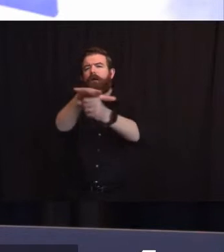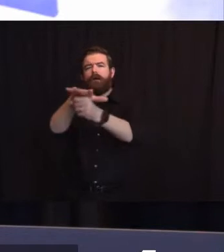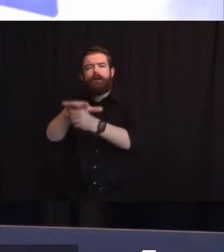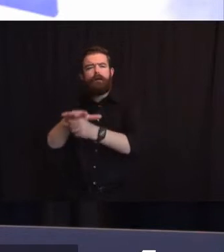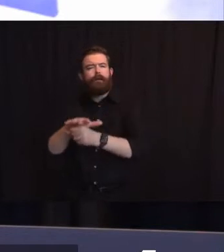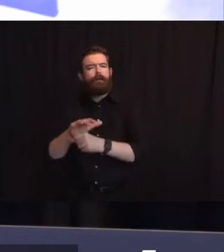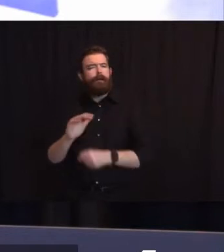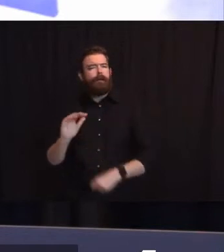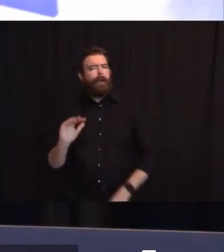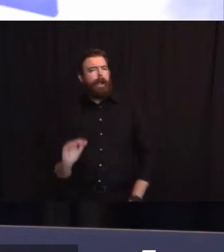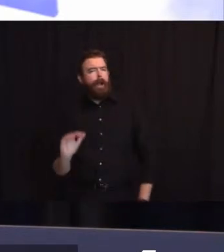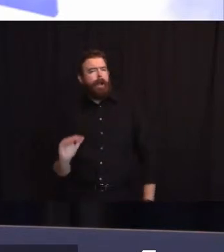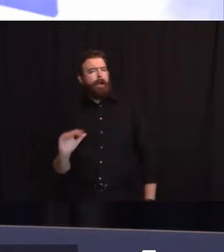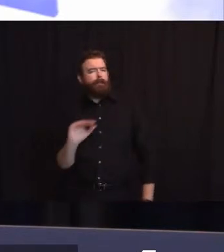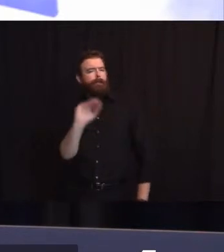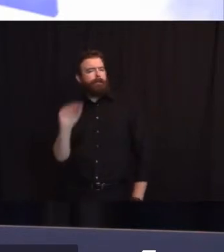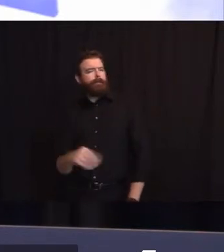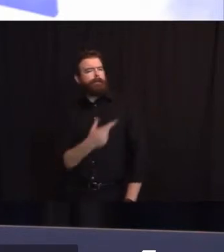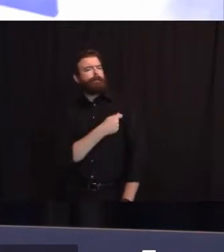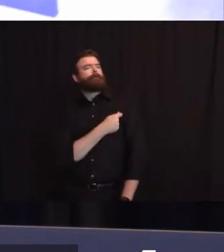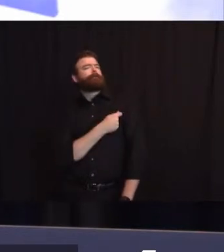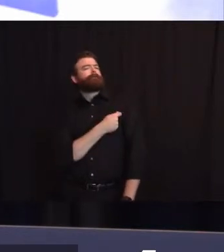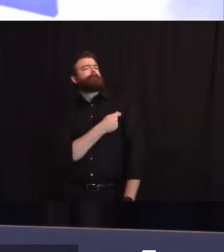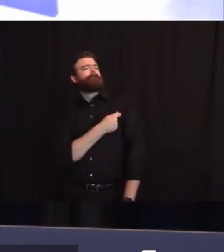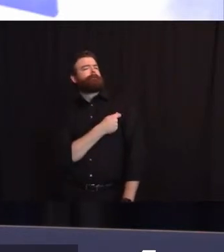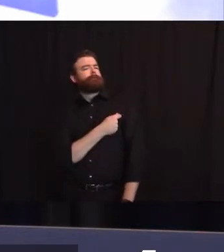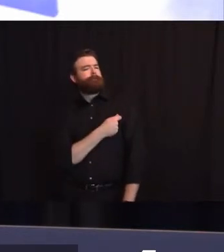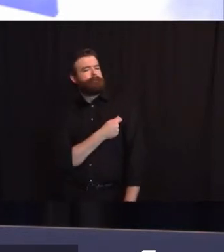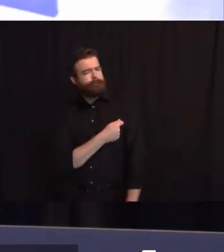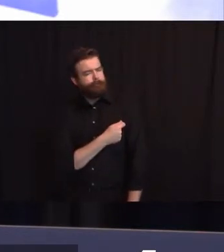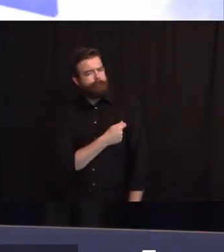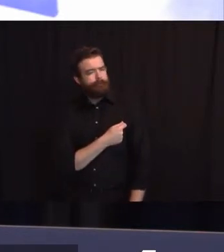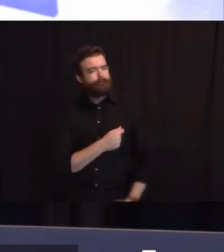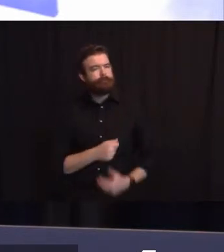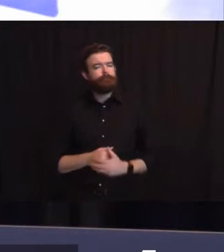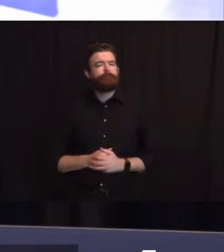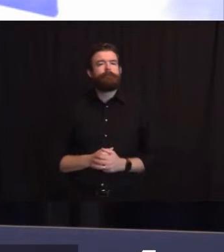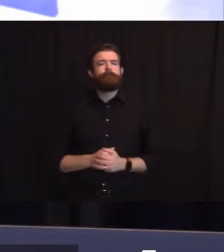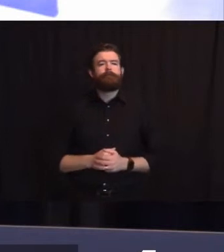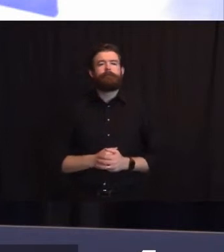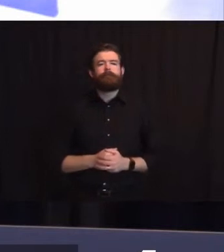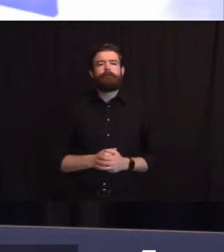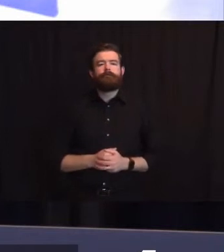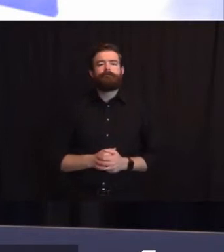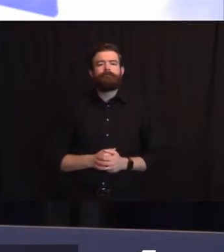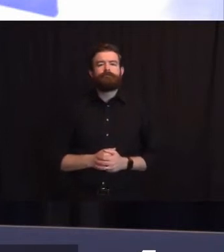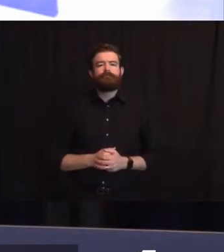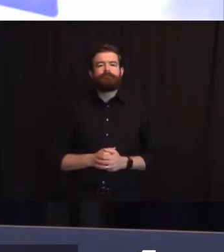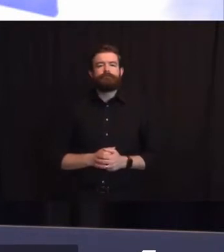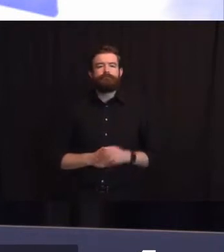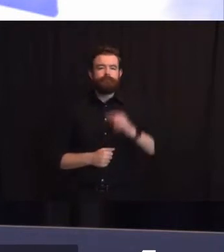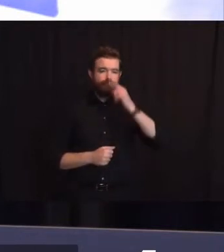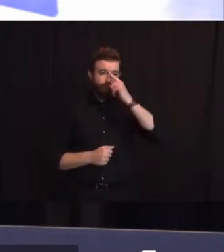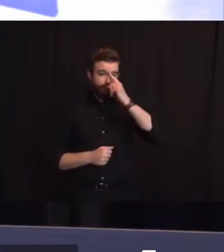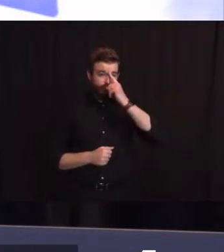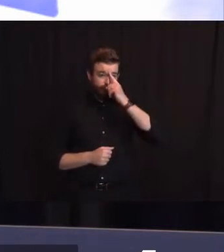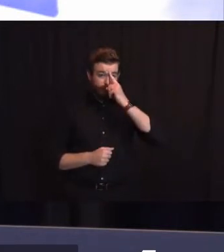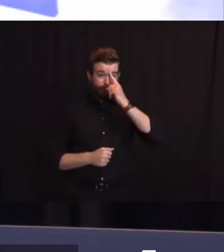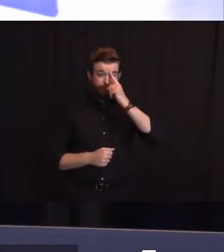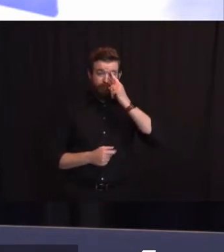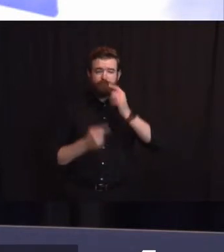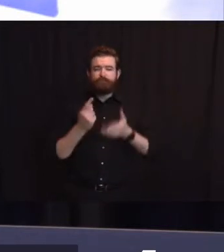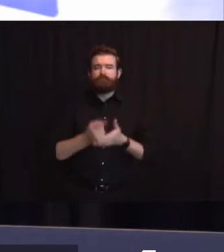effective, but not 100%. Now to correct the record. Last week when I was making a point about the need to remain